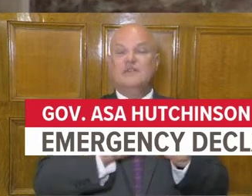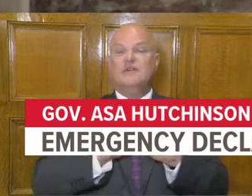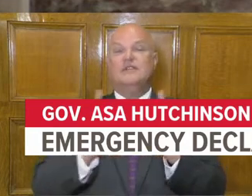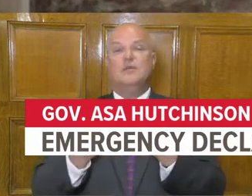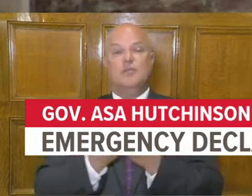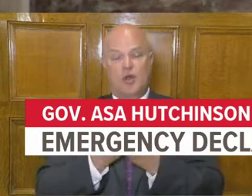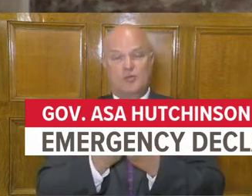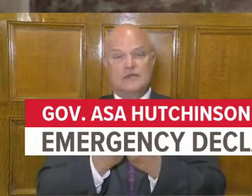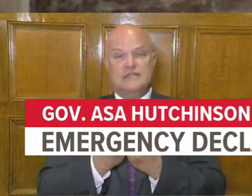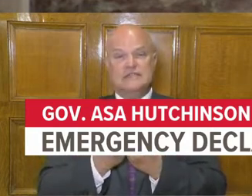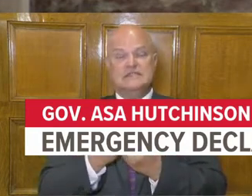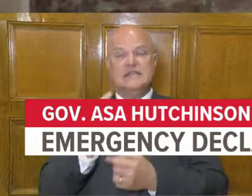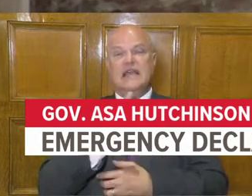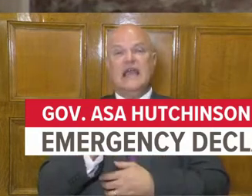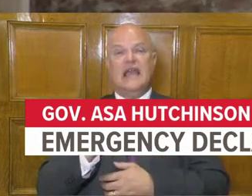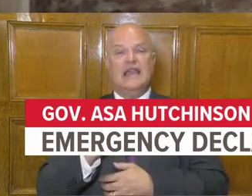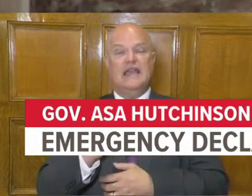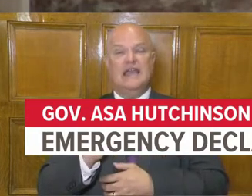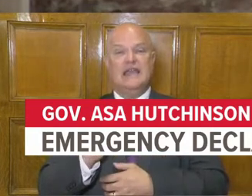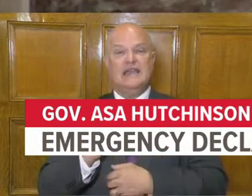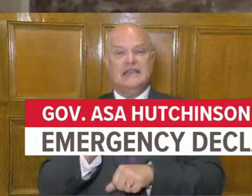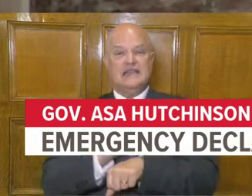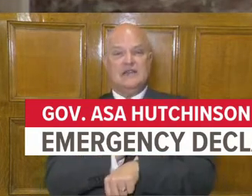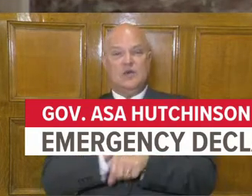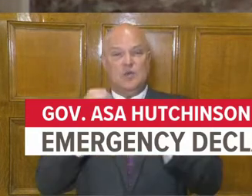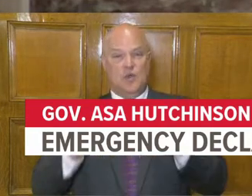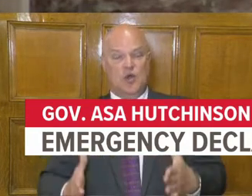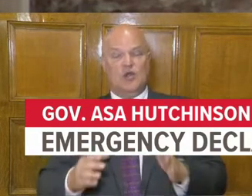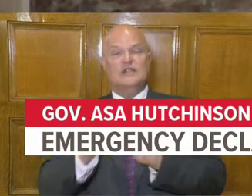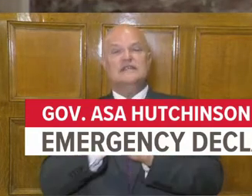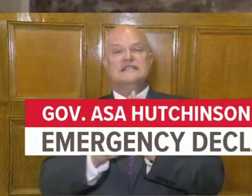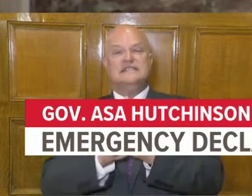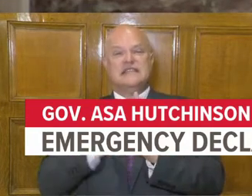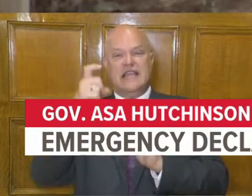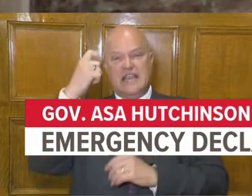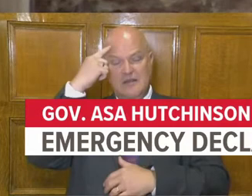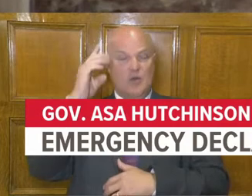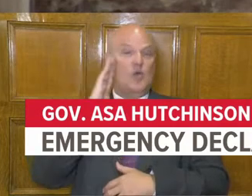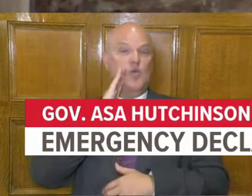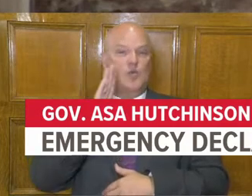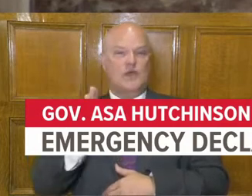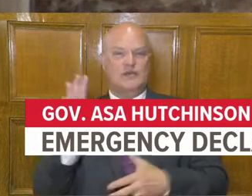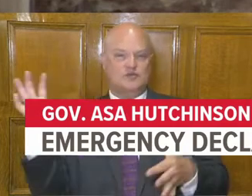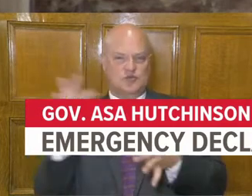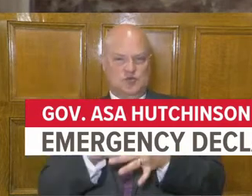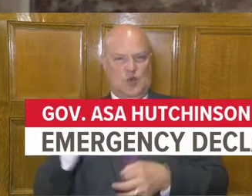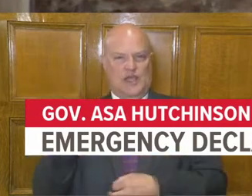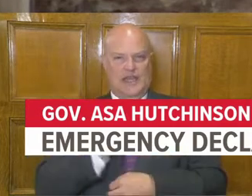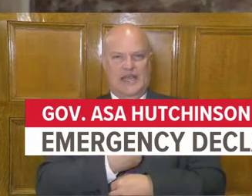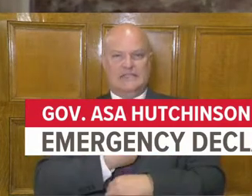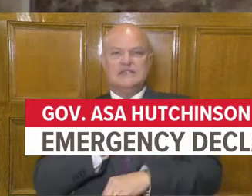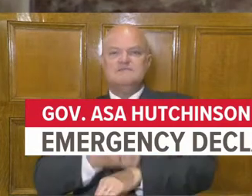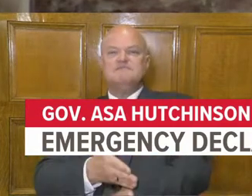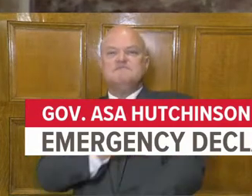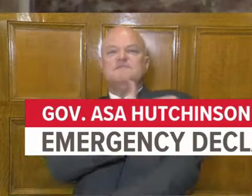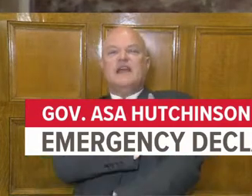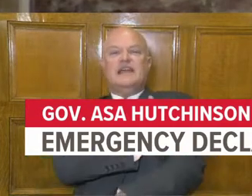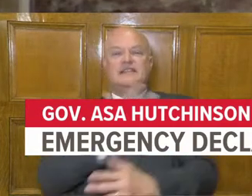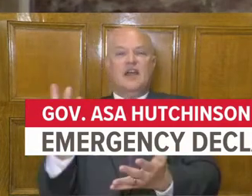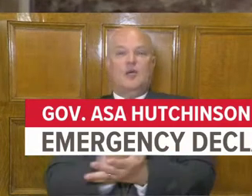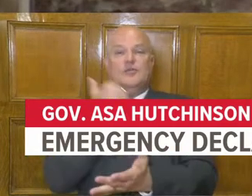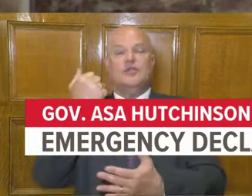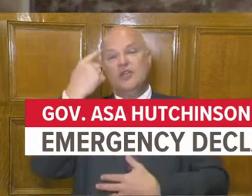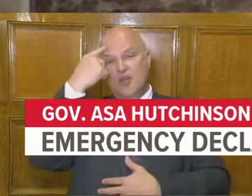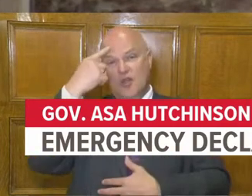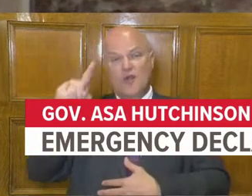departments and employers and state government will embrace this as well to really enhance the opportunity